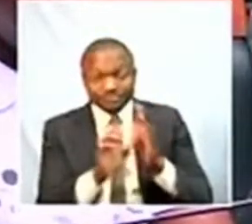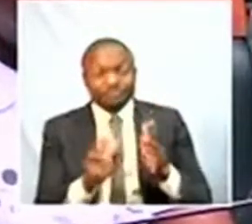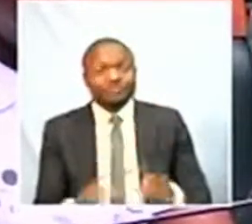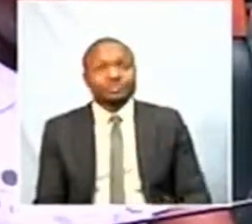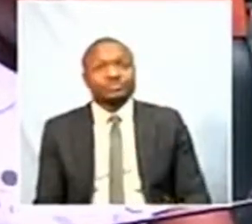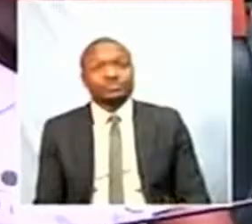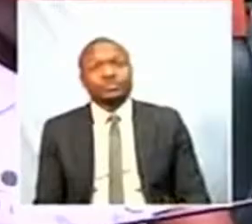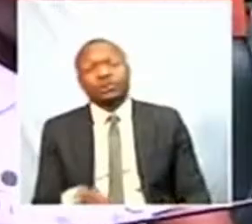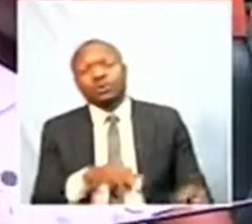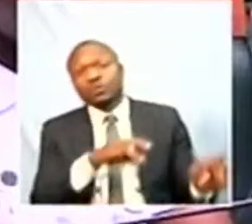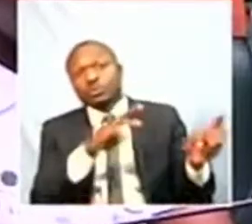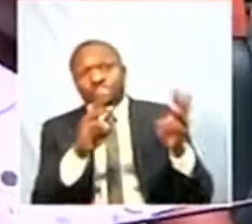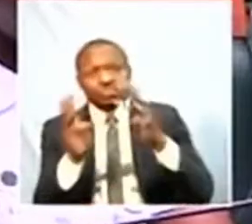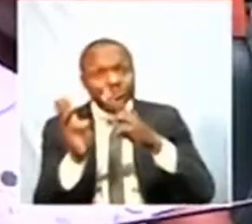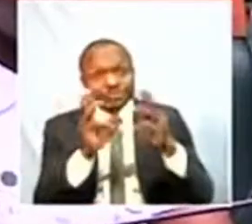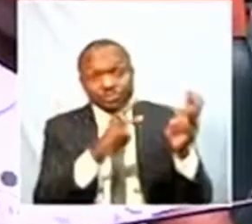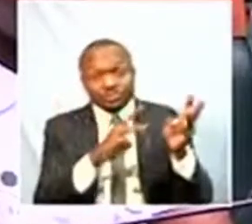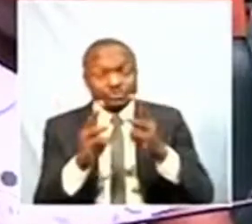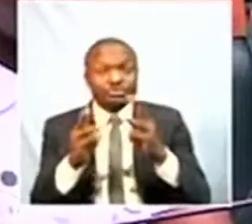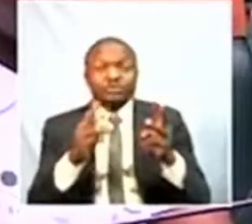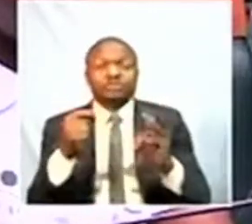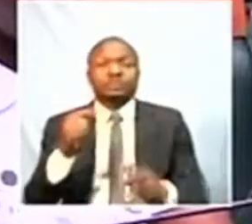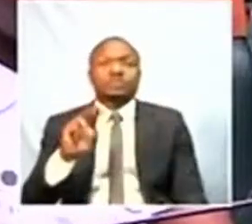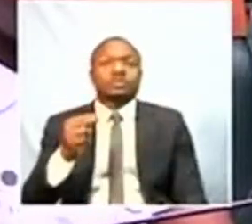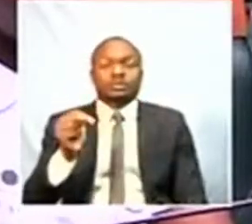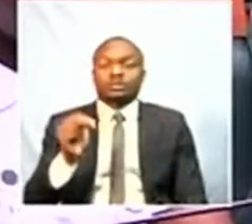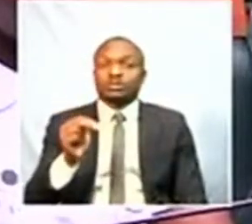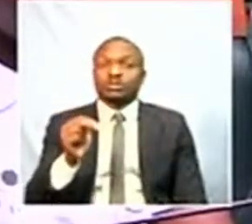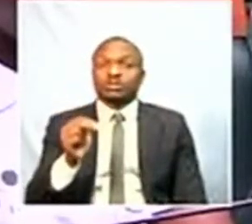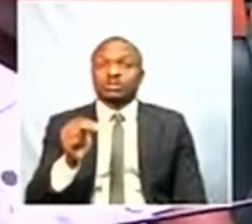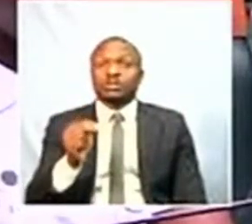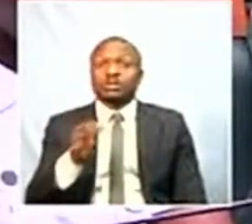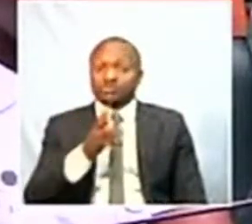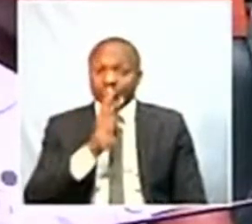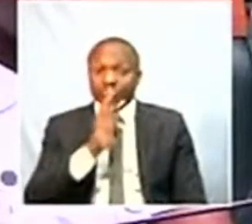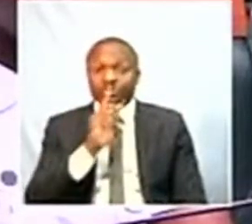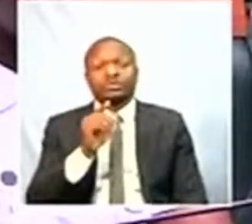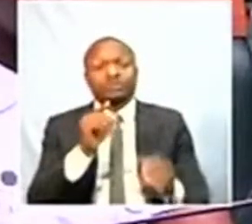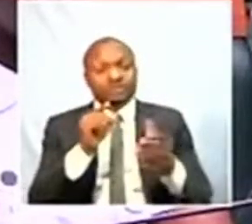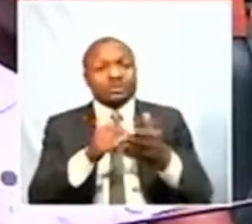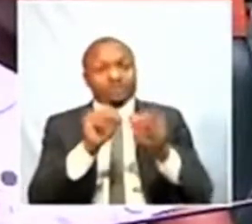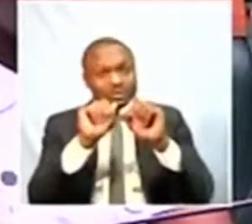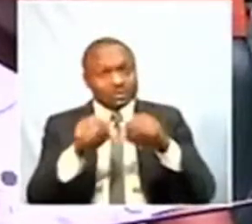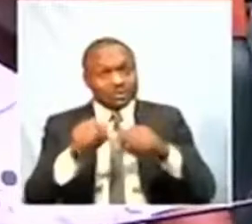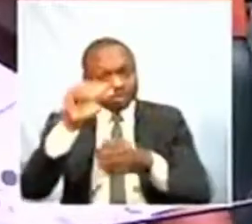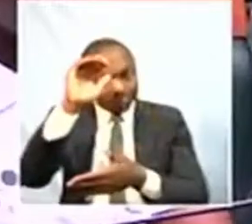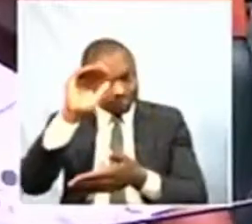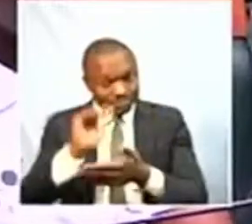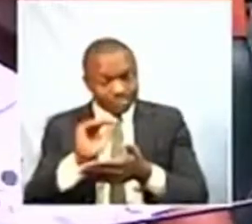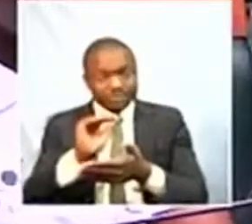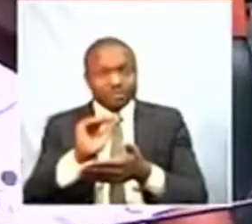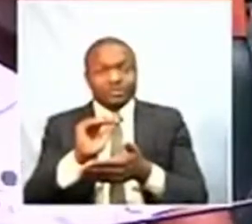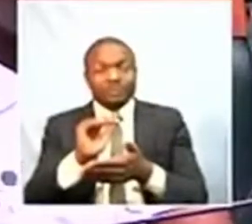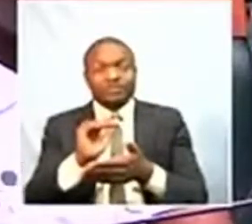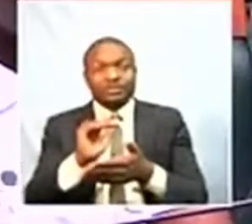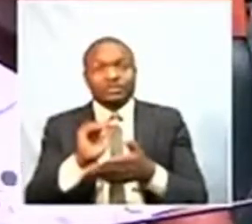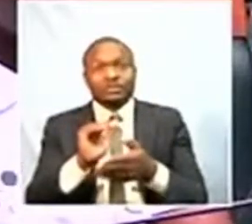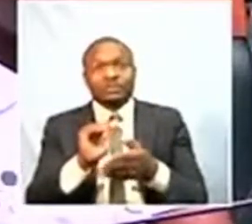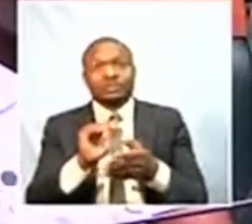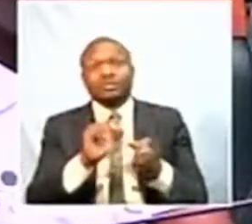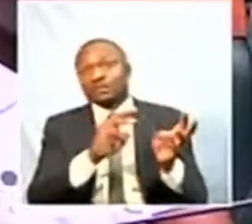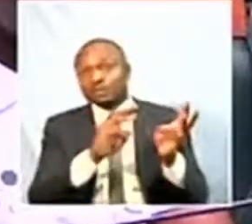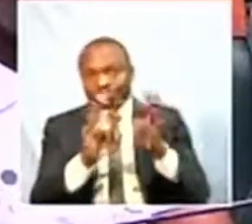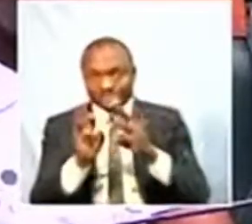wind, geothermal, and hydro. This can reducing carbon emission. Thank you,